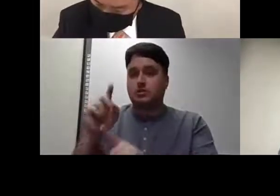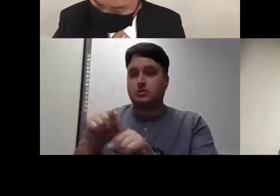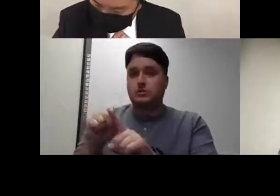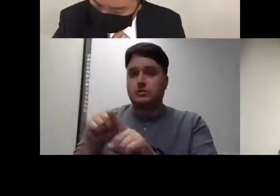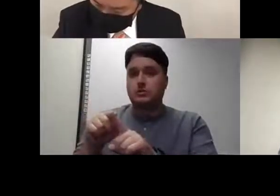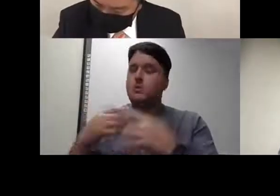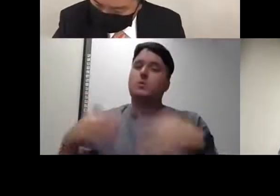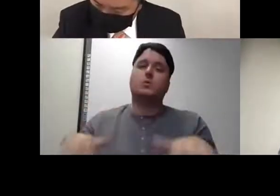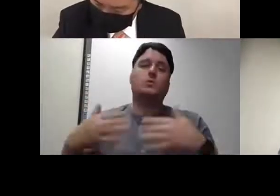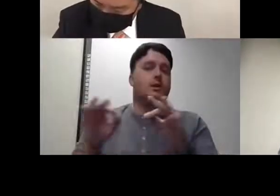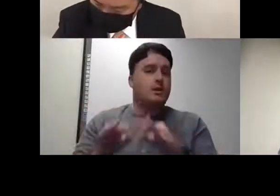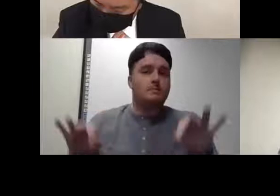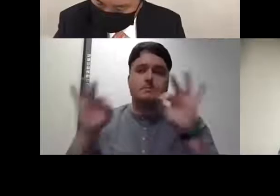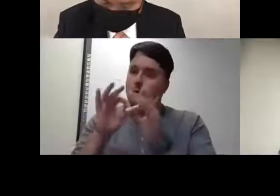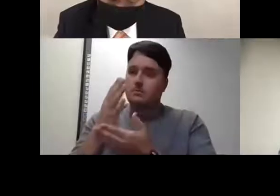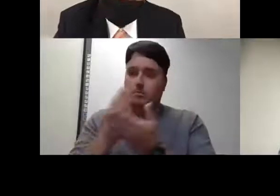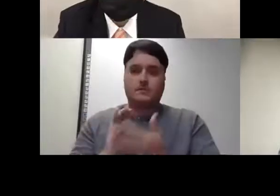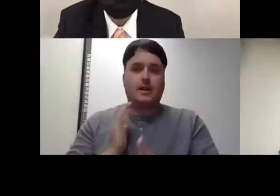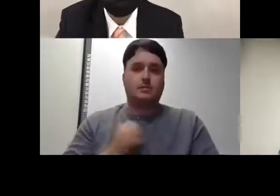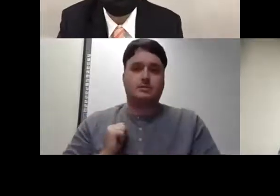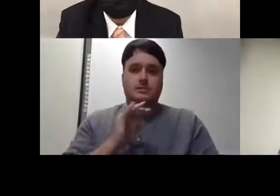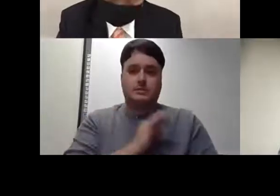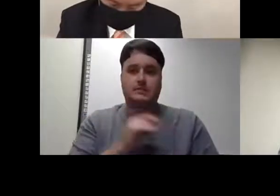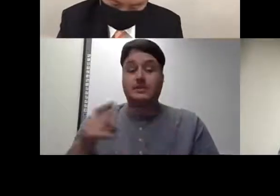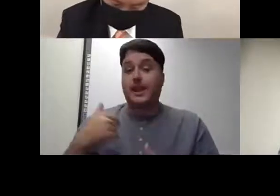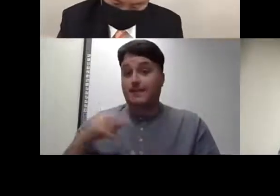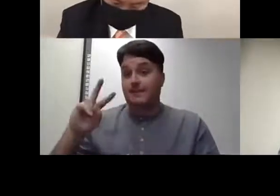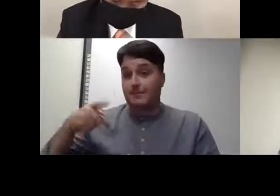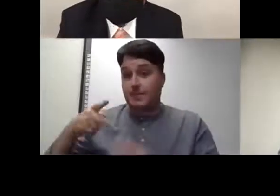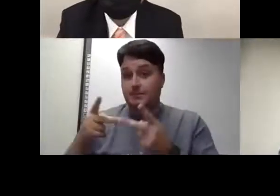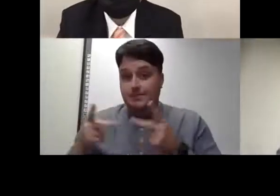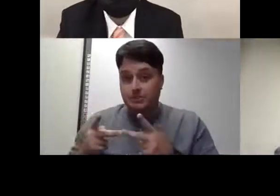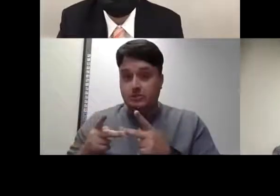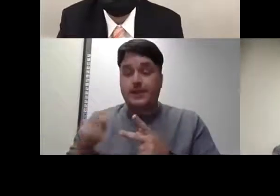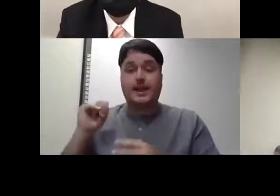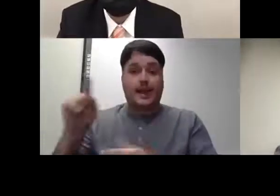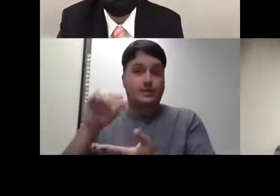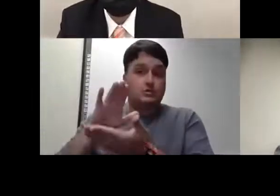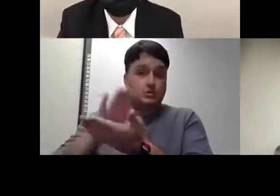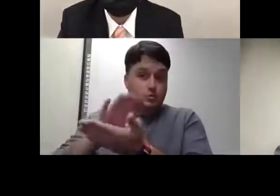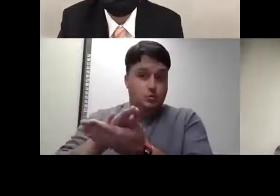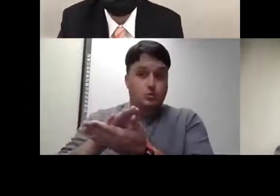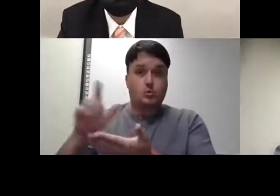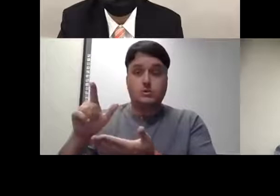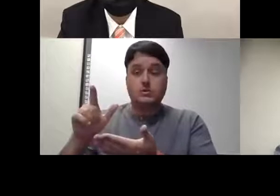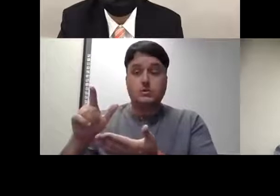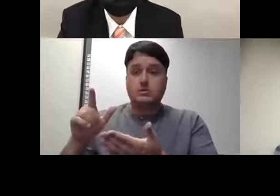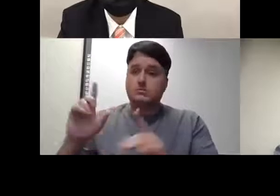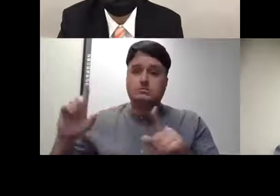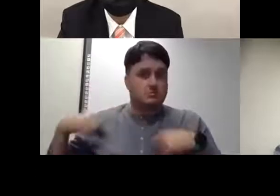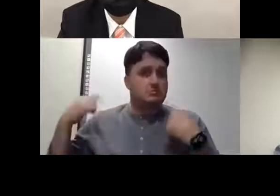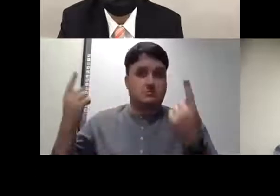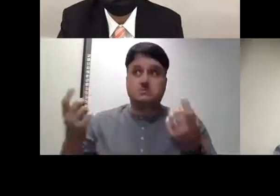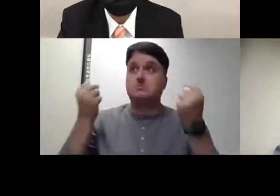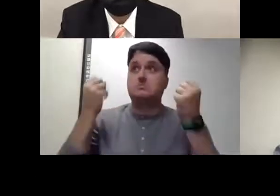is such an important part of our staff. Having a VP position at a school that has had quite a few